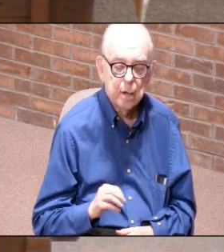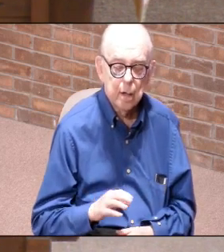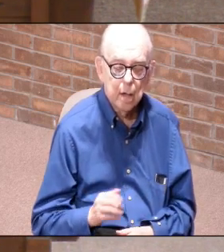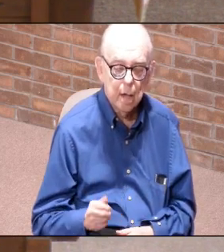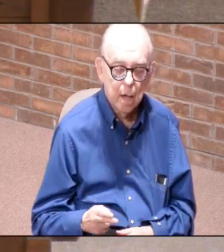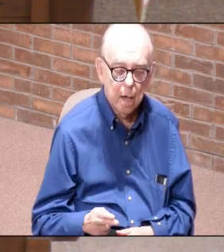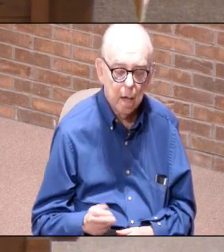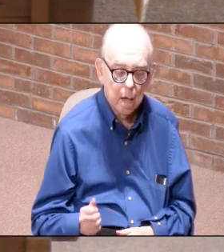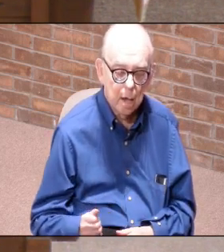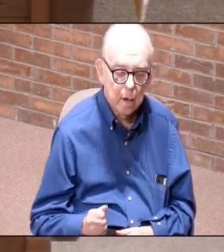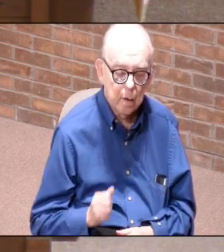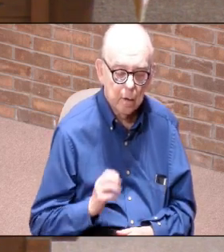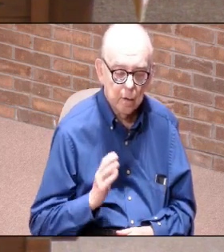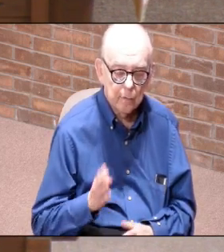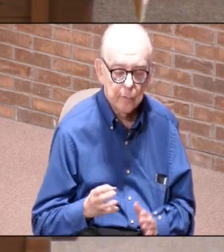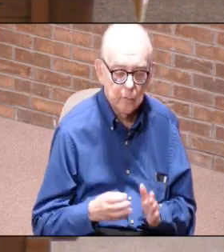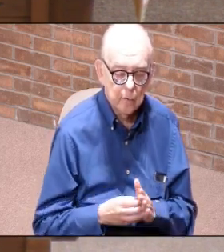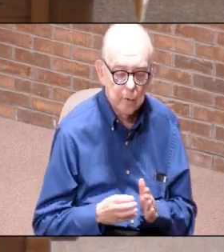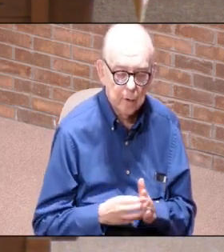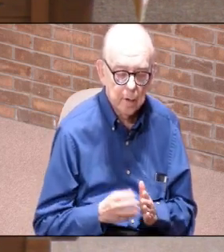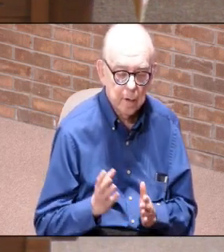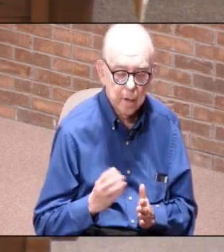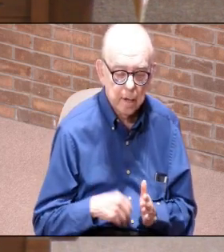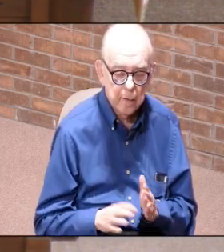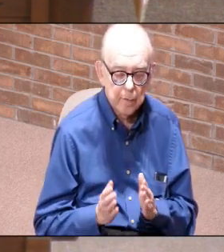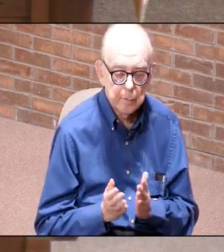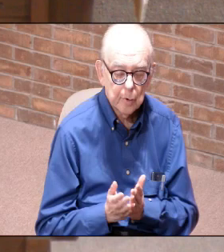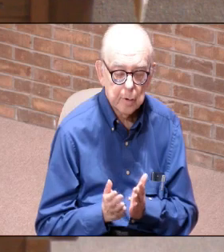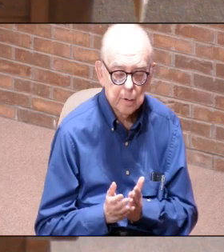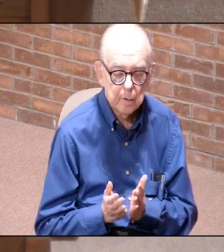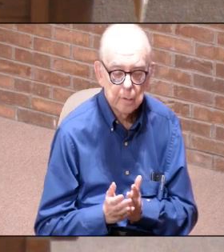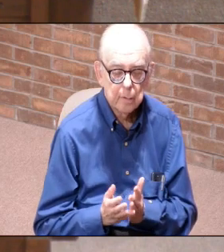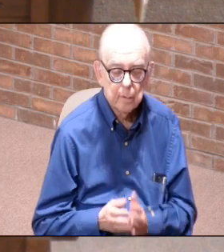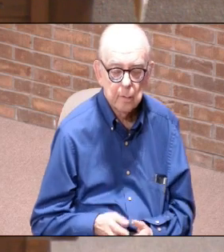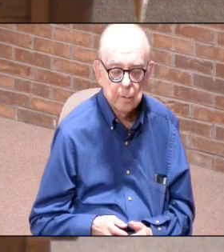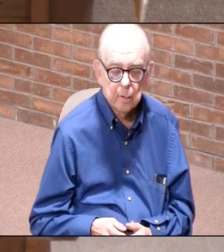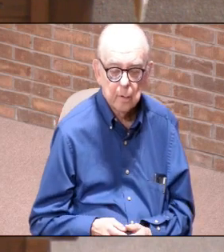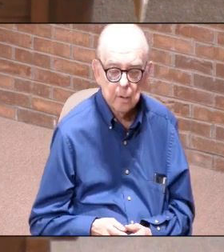This four chapters, little book.